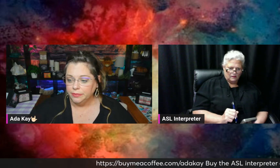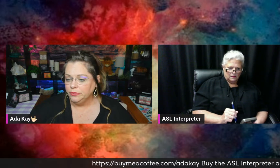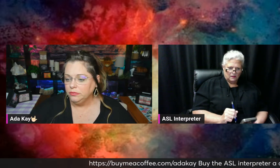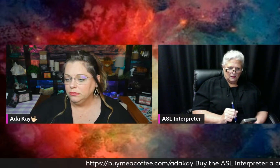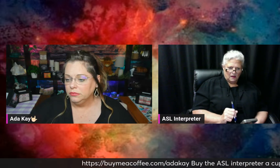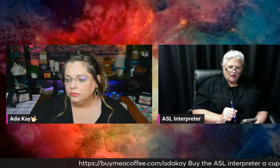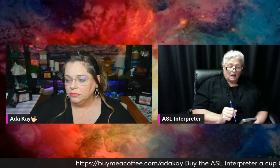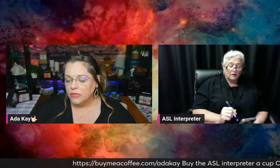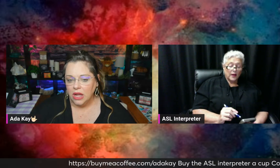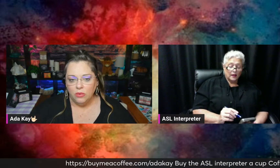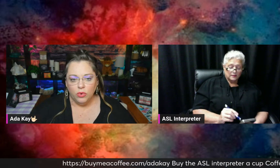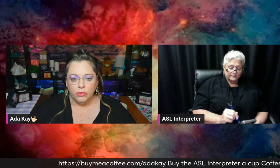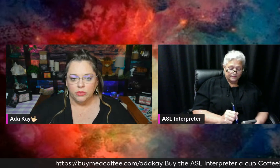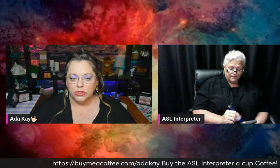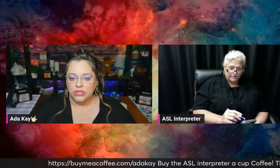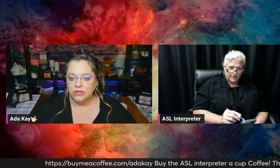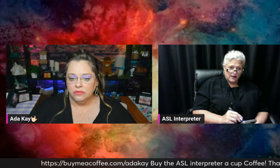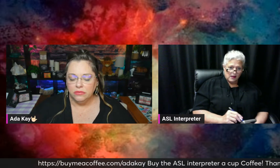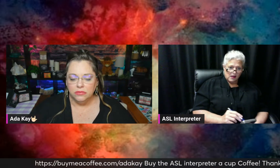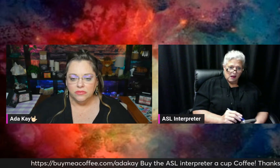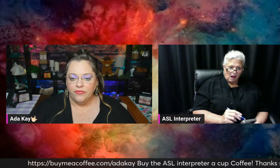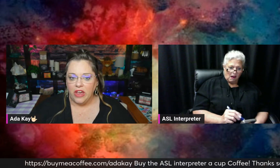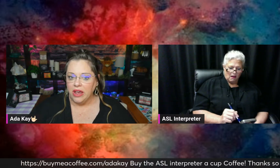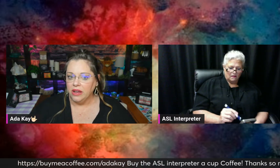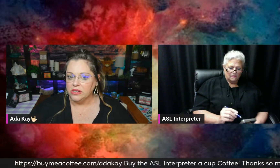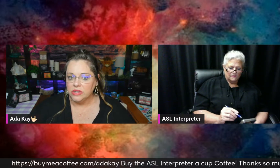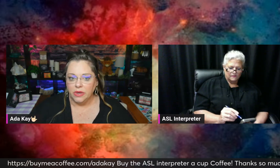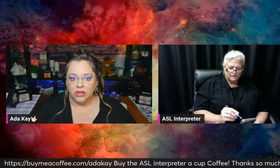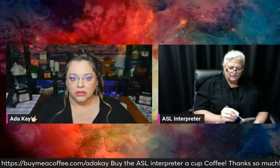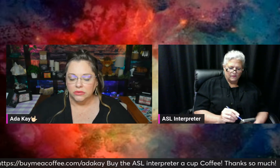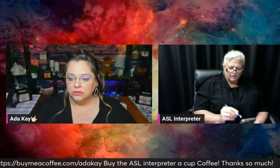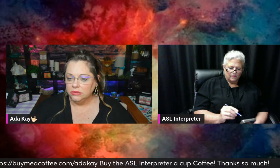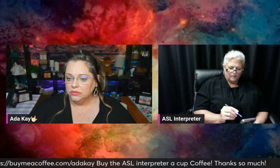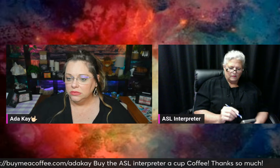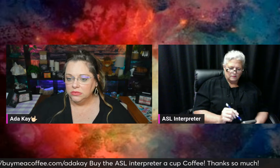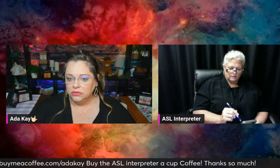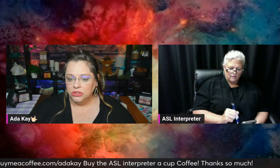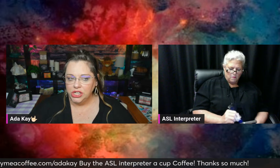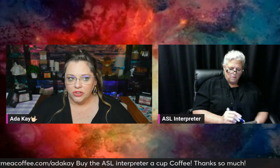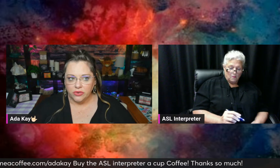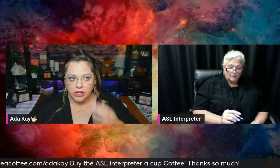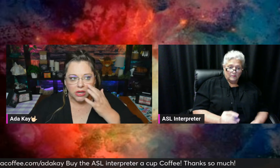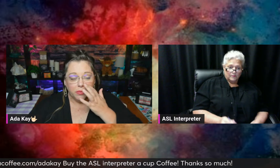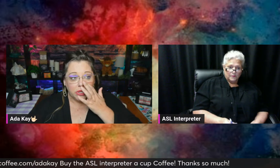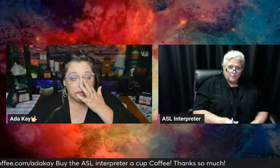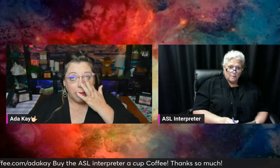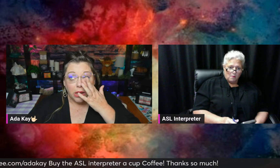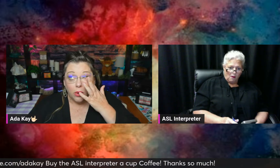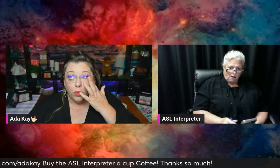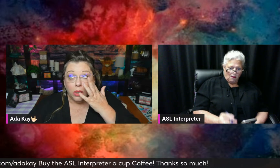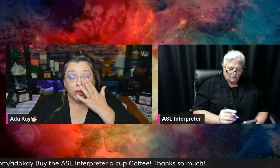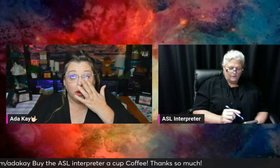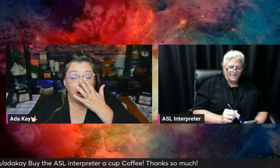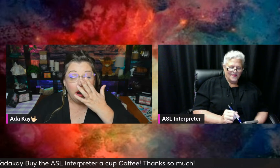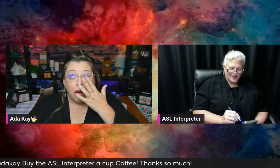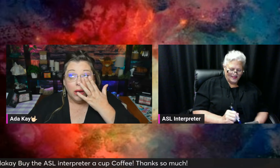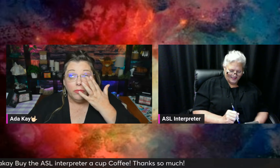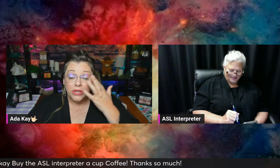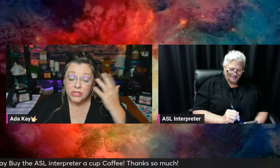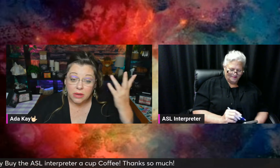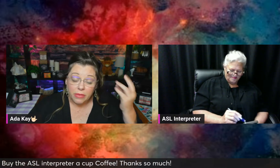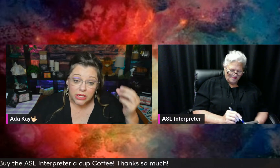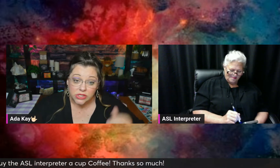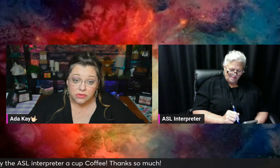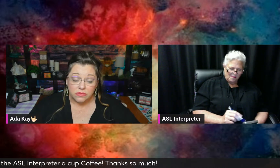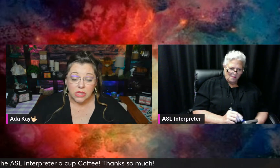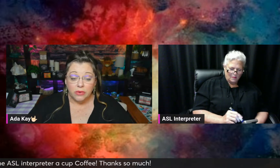day. Oh, yeah. That woman was fast, man. She'd get 3 done by the time I got 1. By